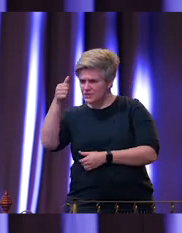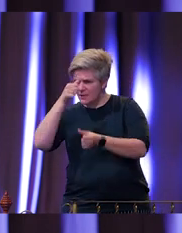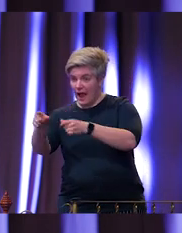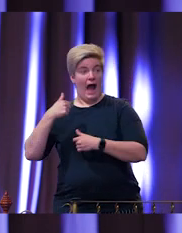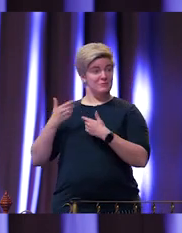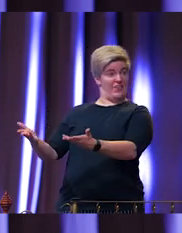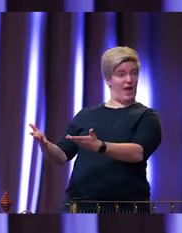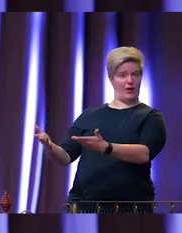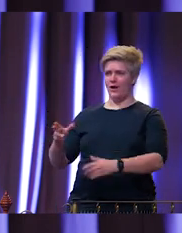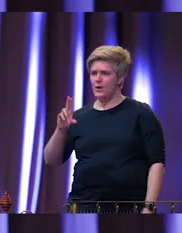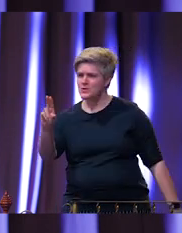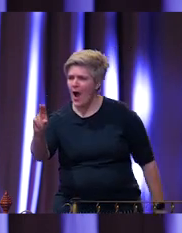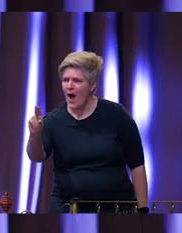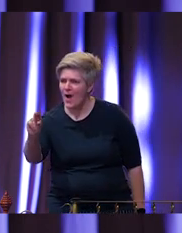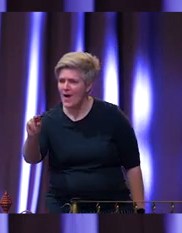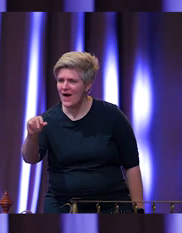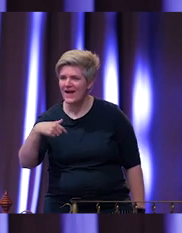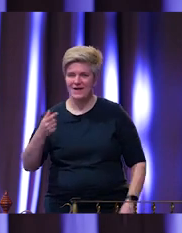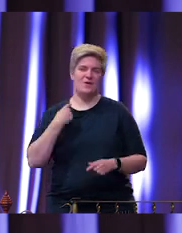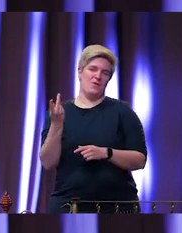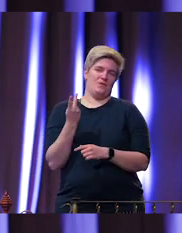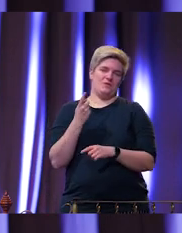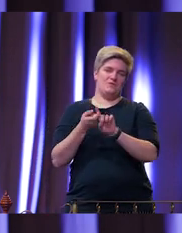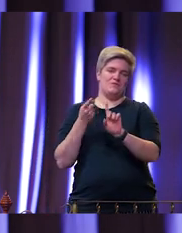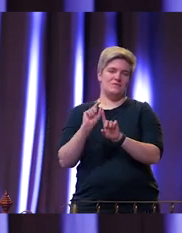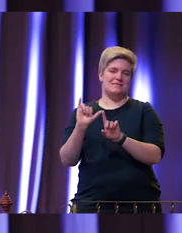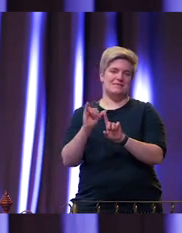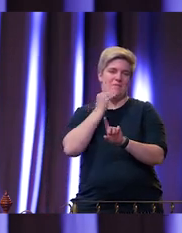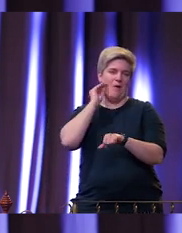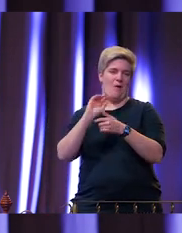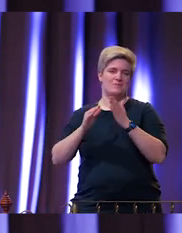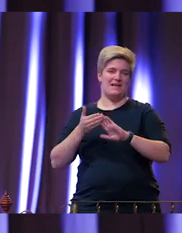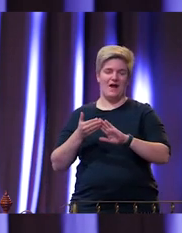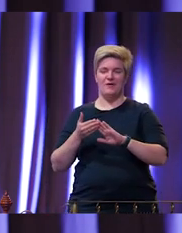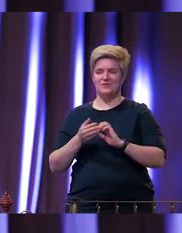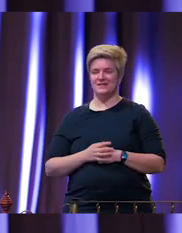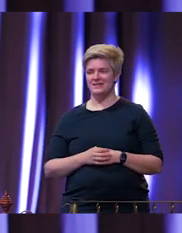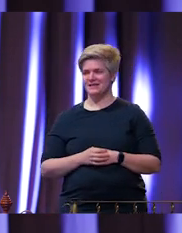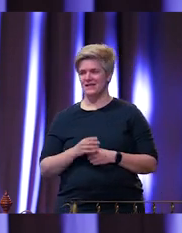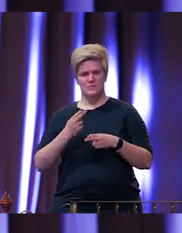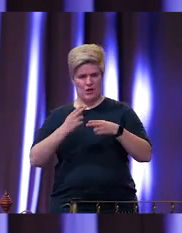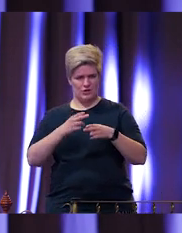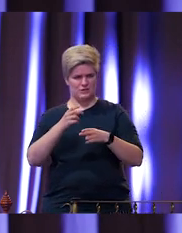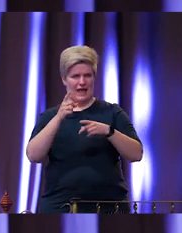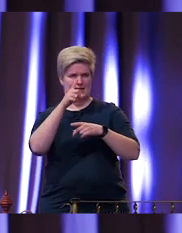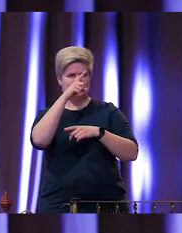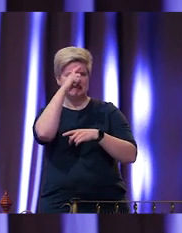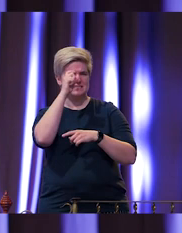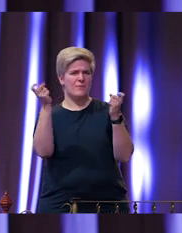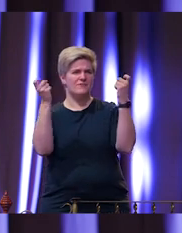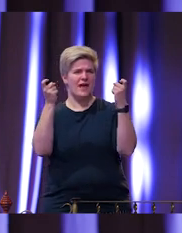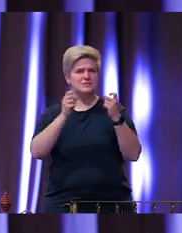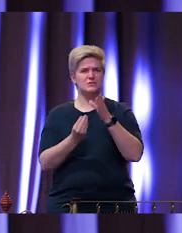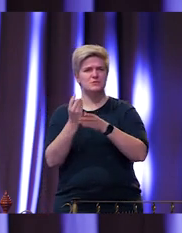No way. We're from the same hometown. And it was like called Summerfest or Springfest or something. You were there